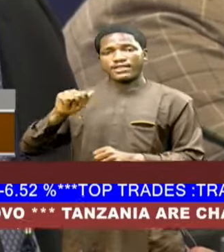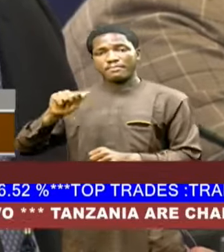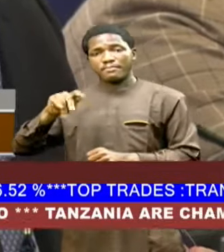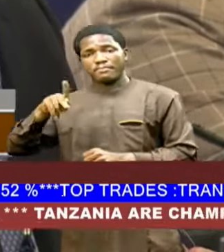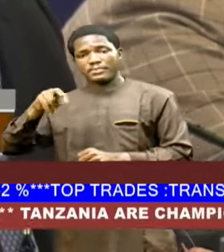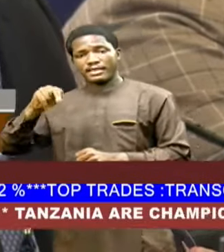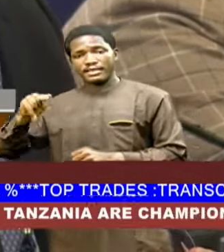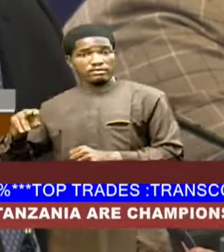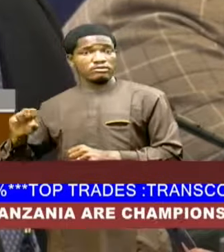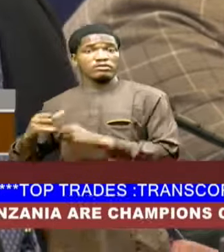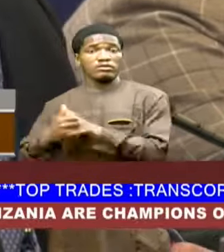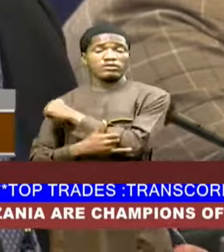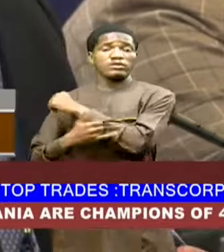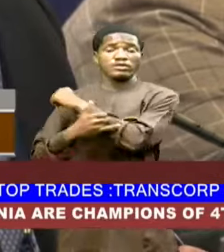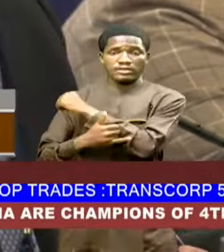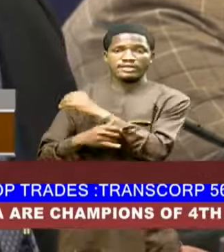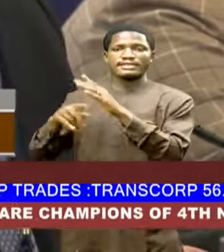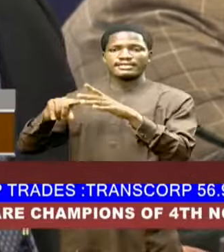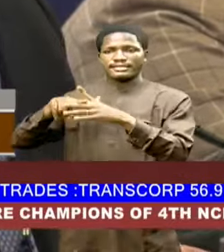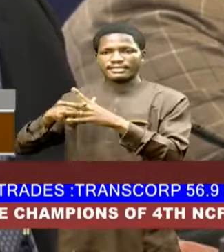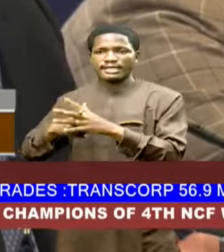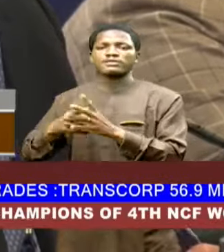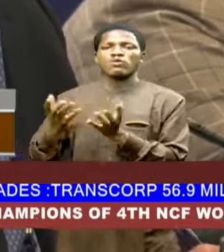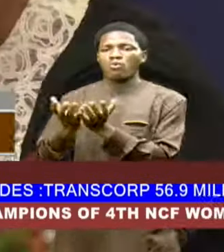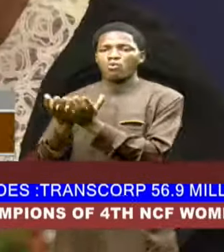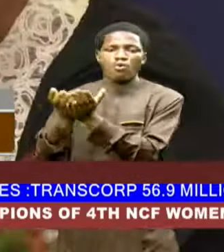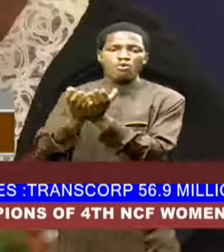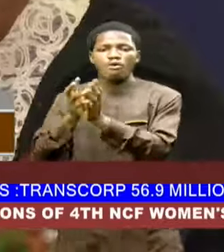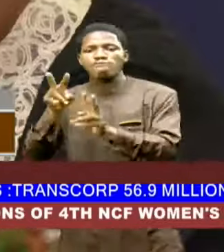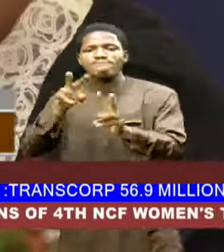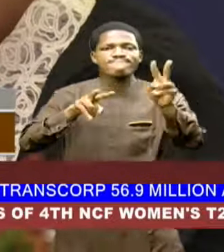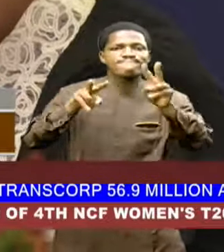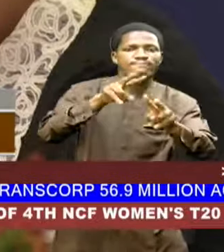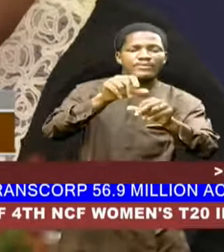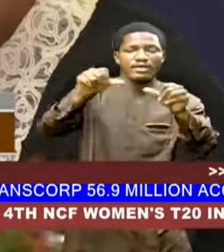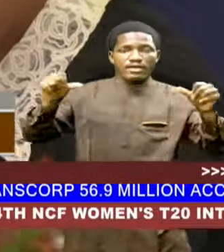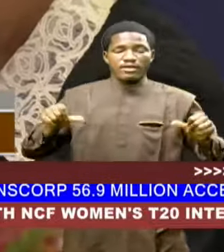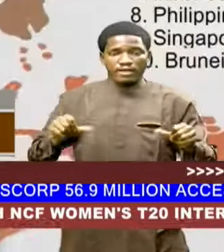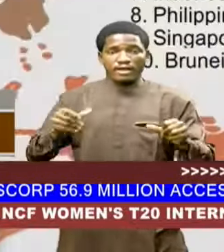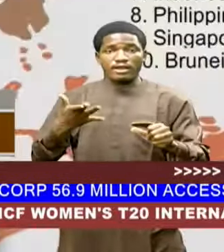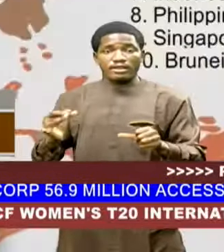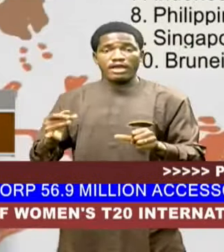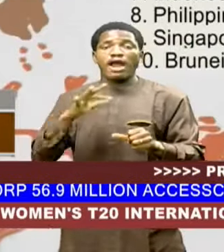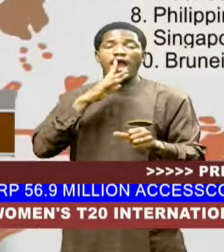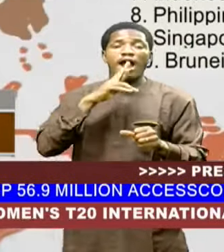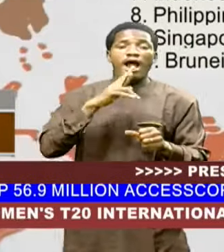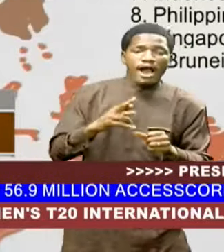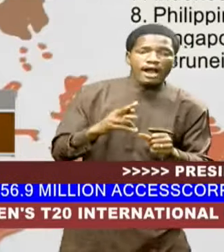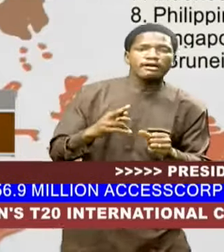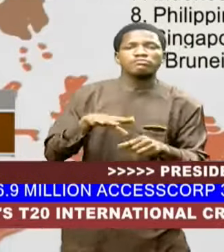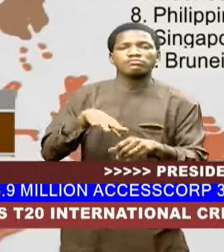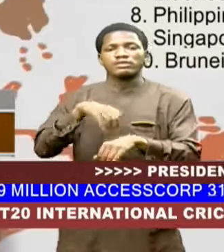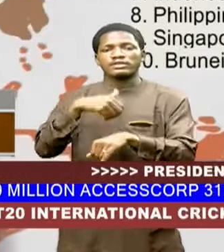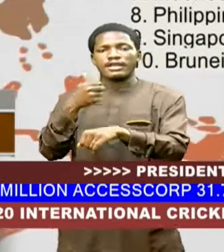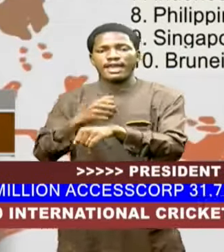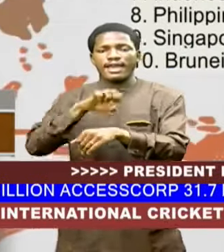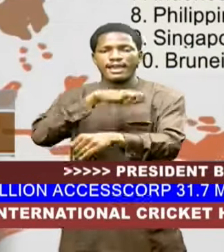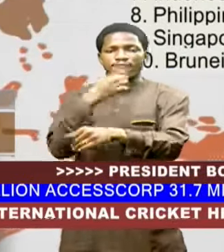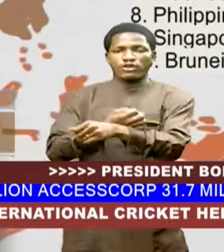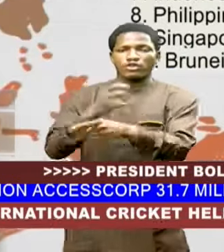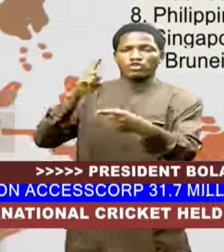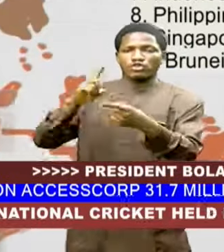the South China Sea in November. The Philippines is ramping up efforts to counter what it describes